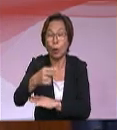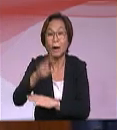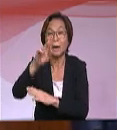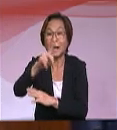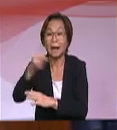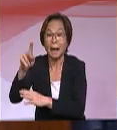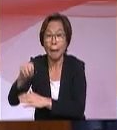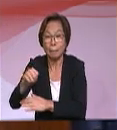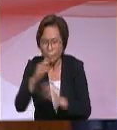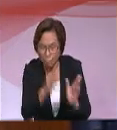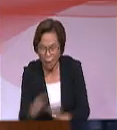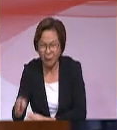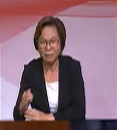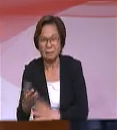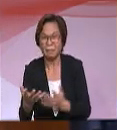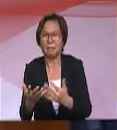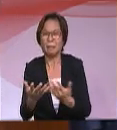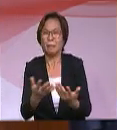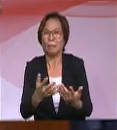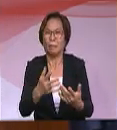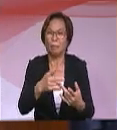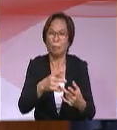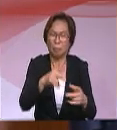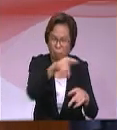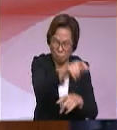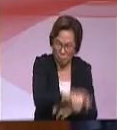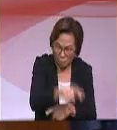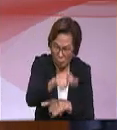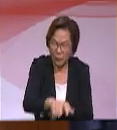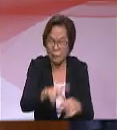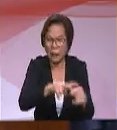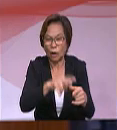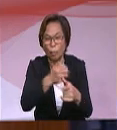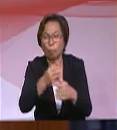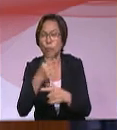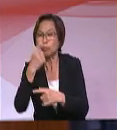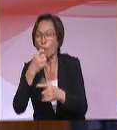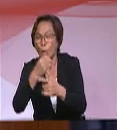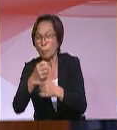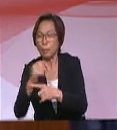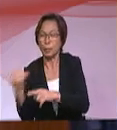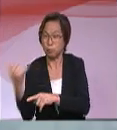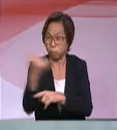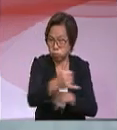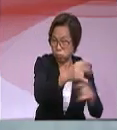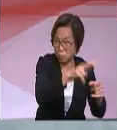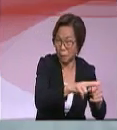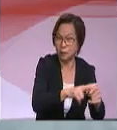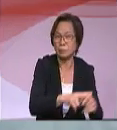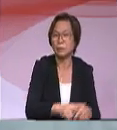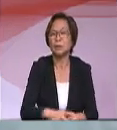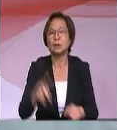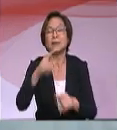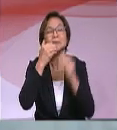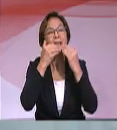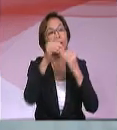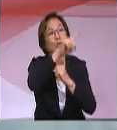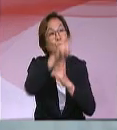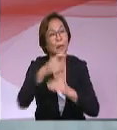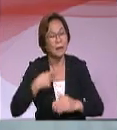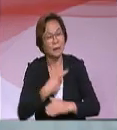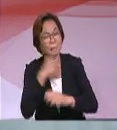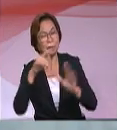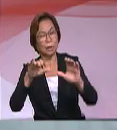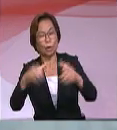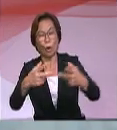the residents of Klang or people who intend to visit the district? Thank you. Okay, terima kasih atas soalan tersebut. Jadi kita lihat ada